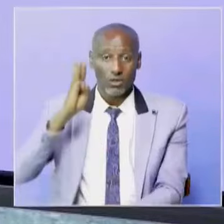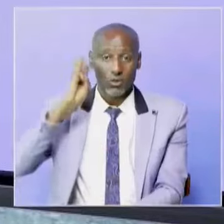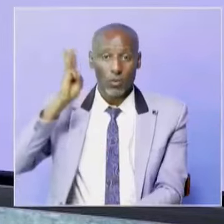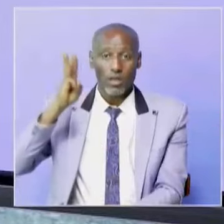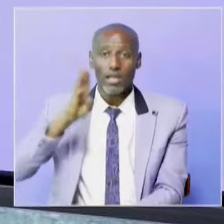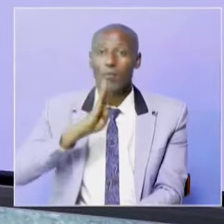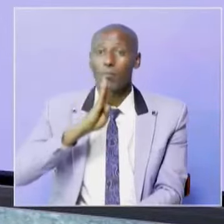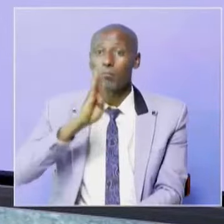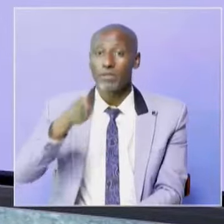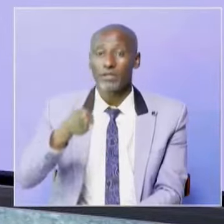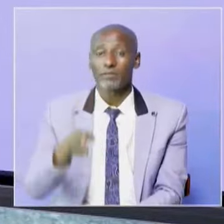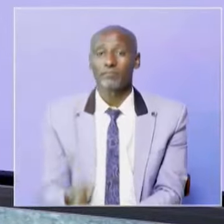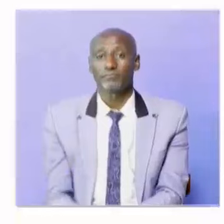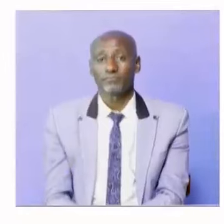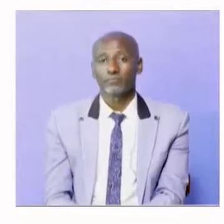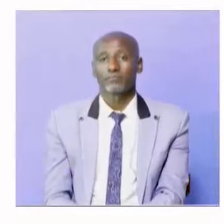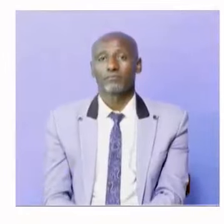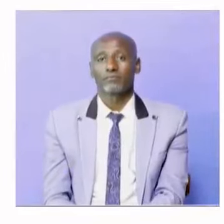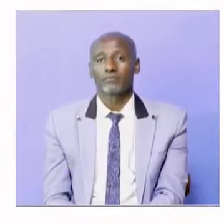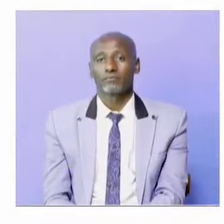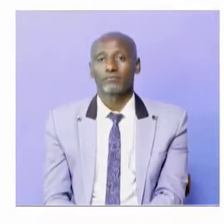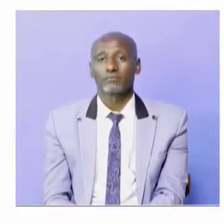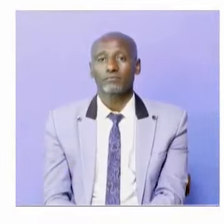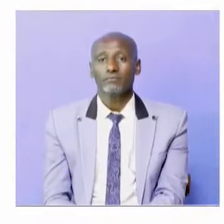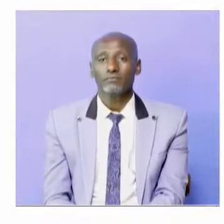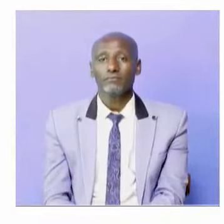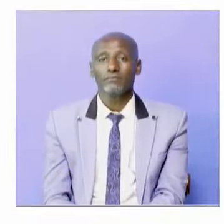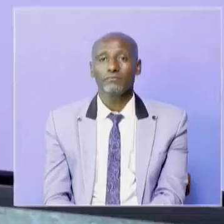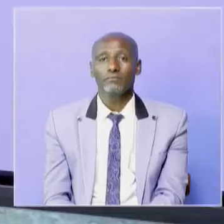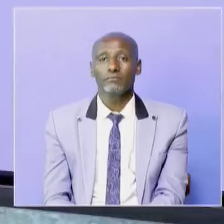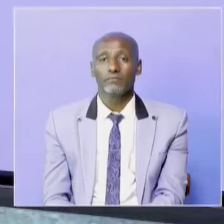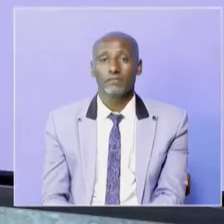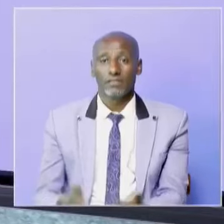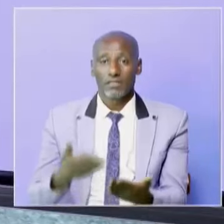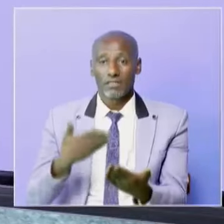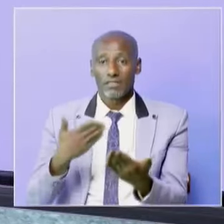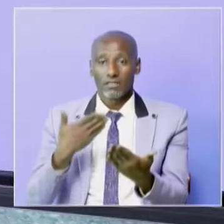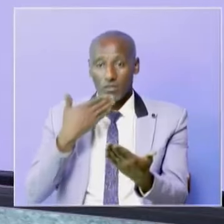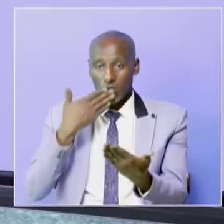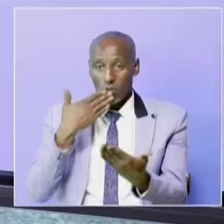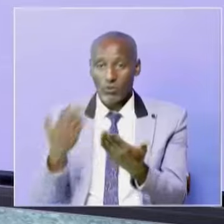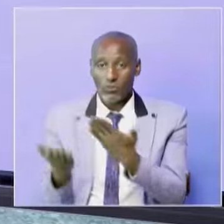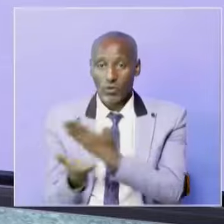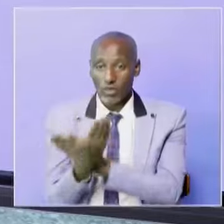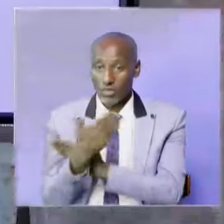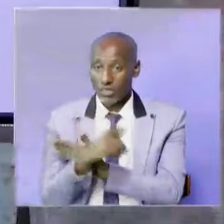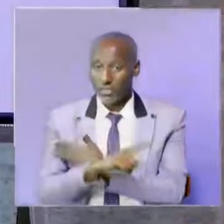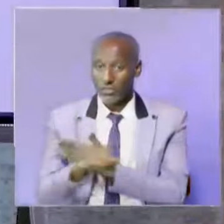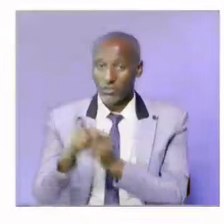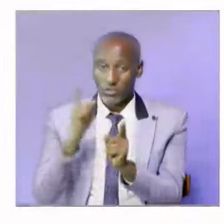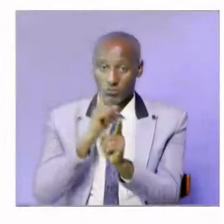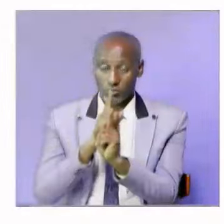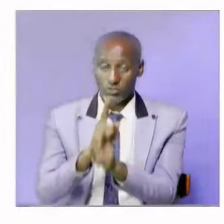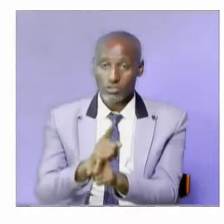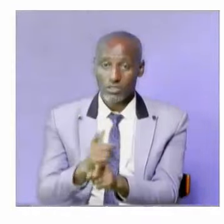Students, please, I hope you're familiar with this one. If someone says good morning, you respond also what? Good morning,